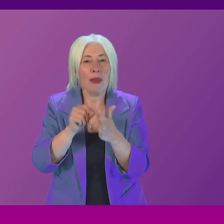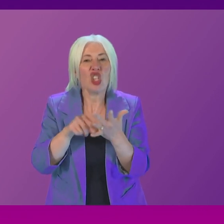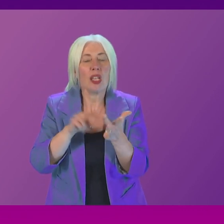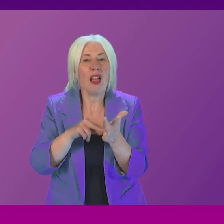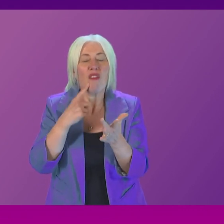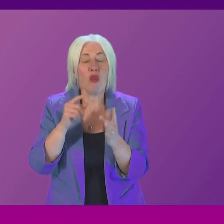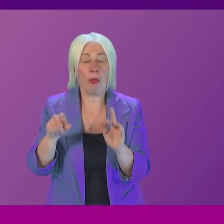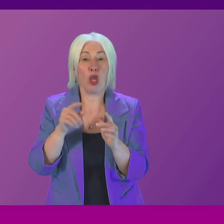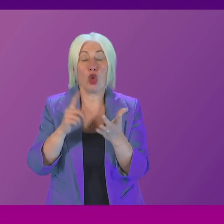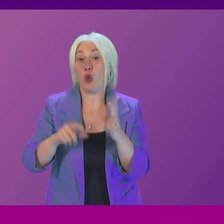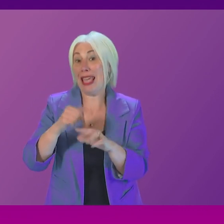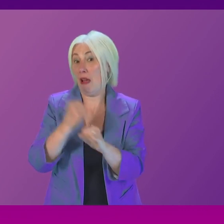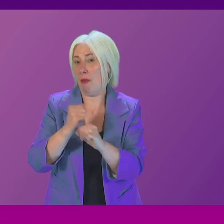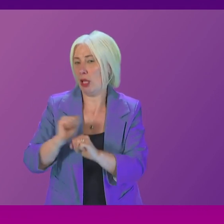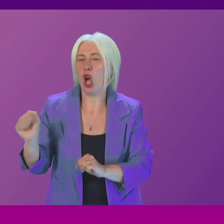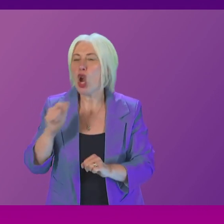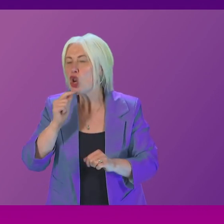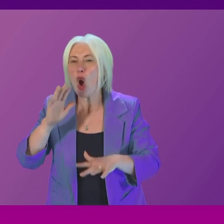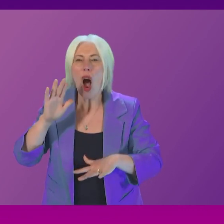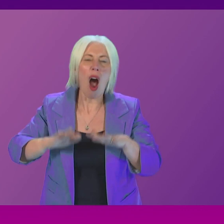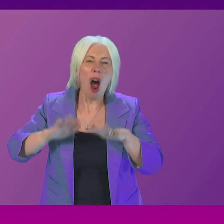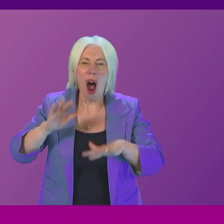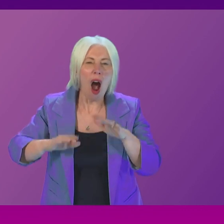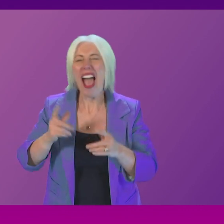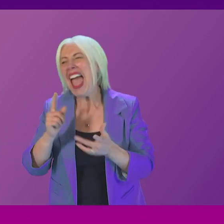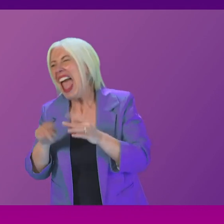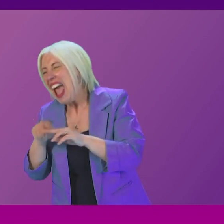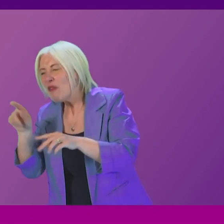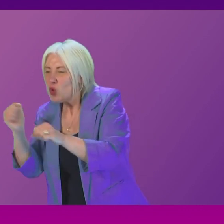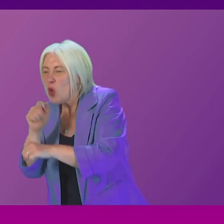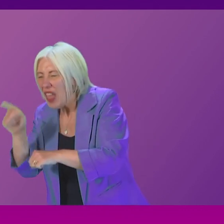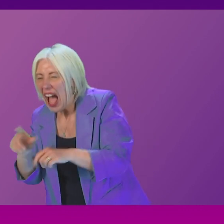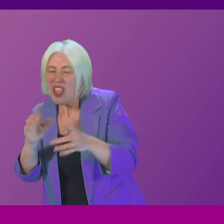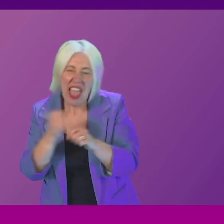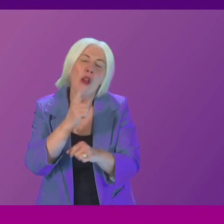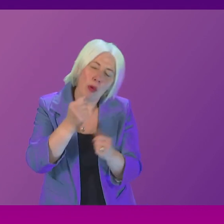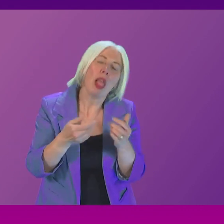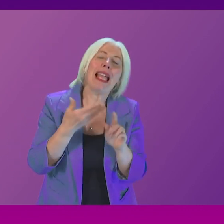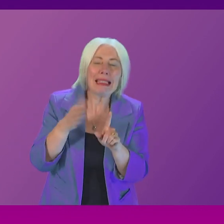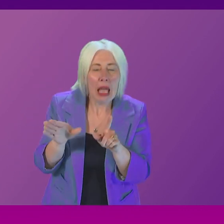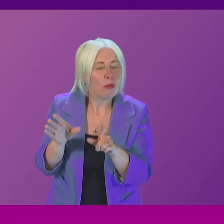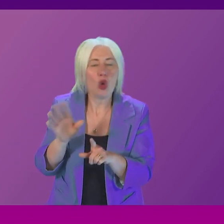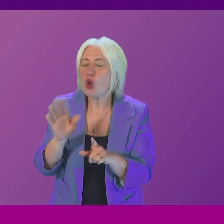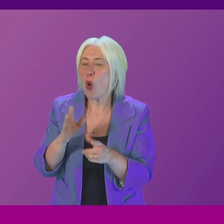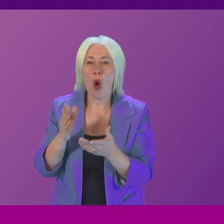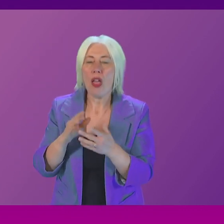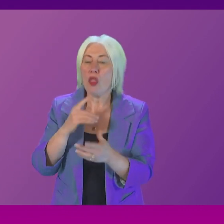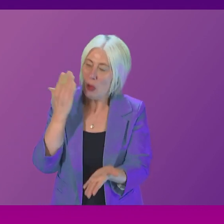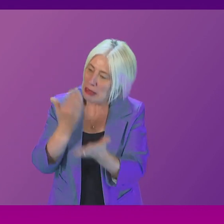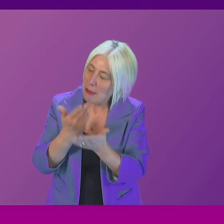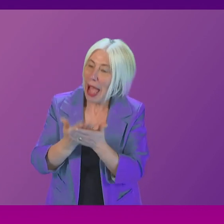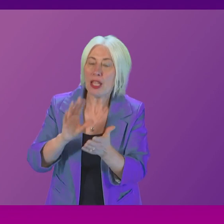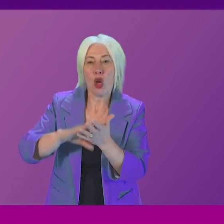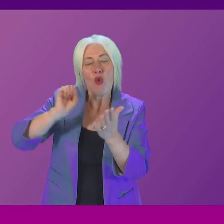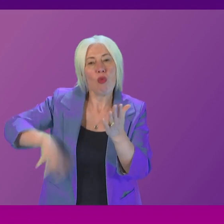UK government, and not a conditional exemption, not, for example, suggesting that they remove or demand that we